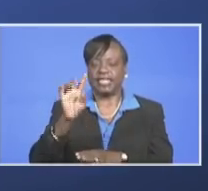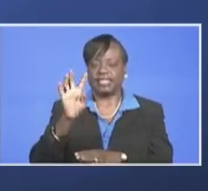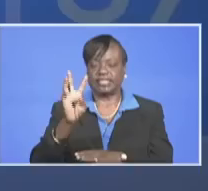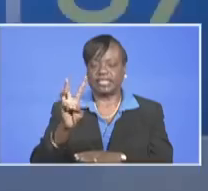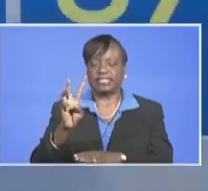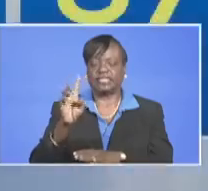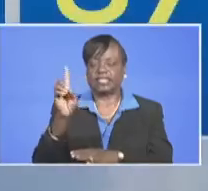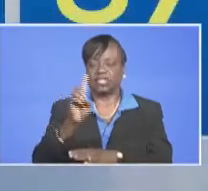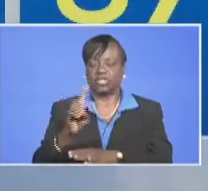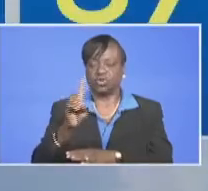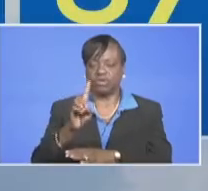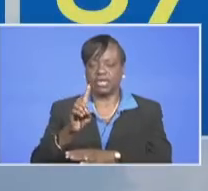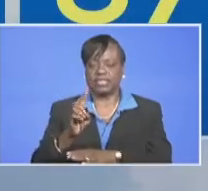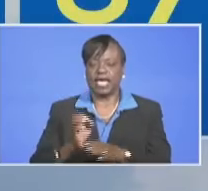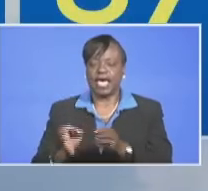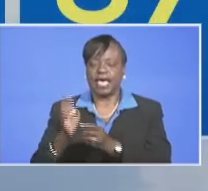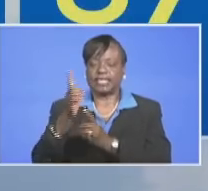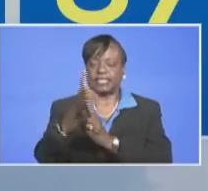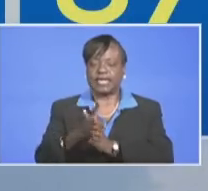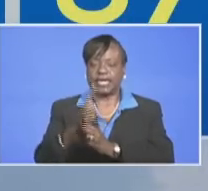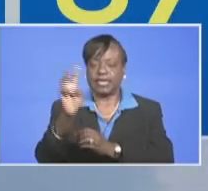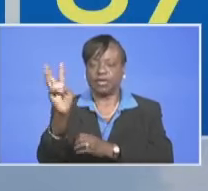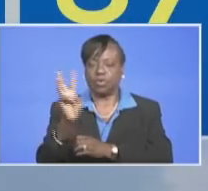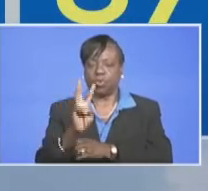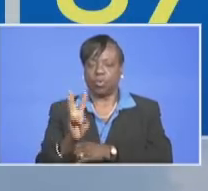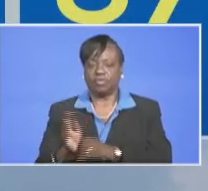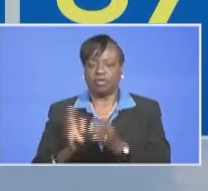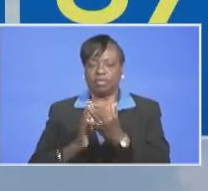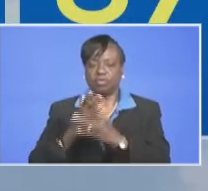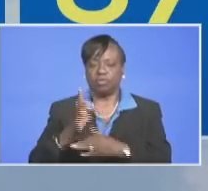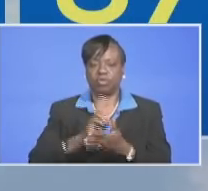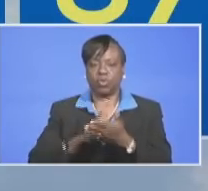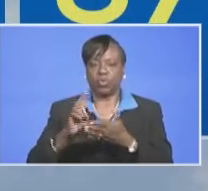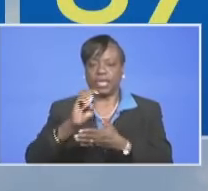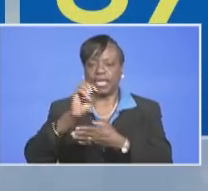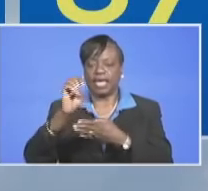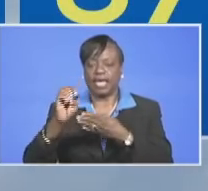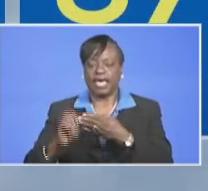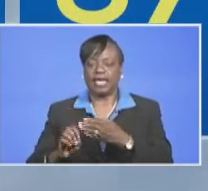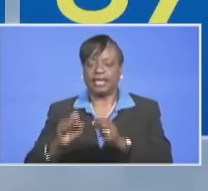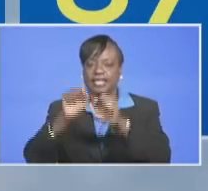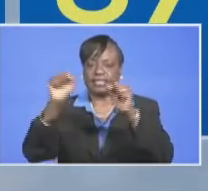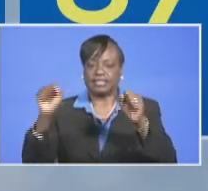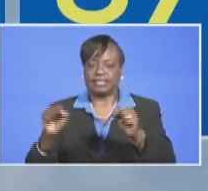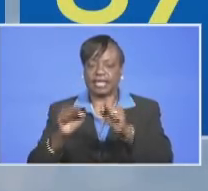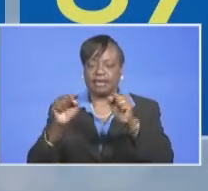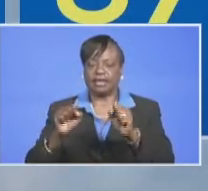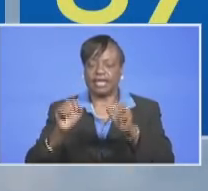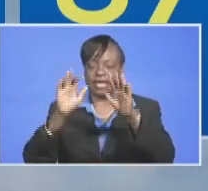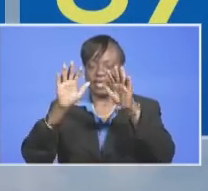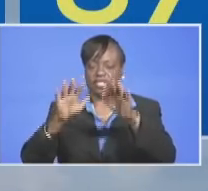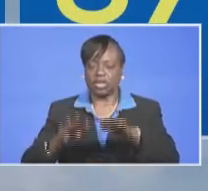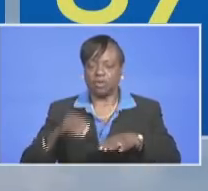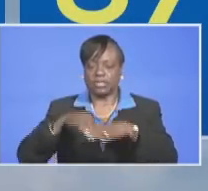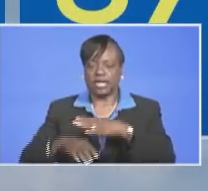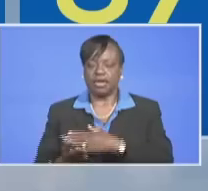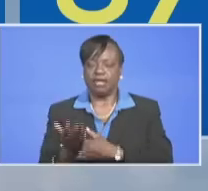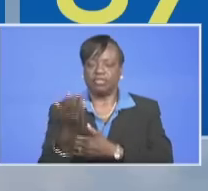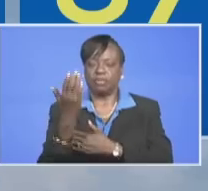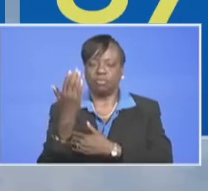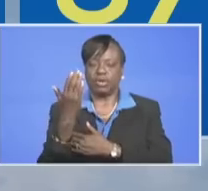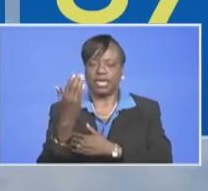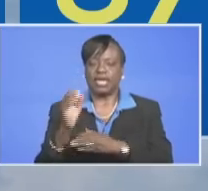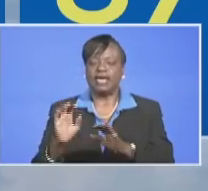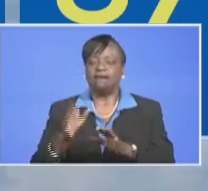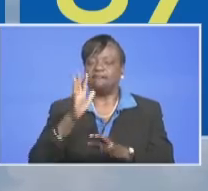tomorrow, 86 degrees, extended weather forecast through the weekend. As you can see, Saturday, isolated showers in the morning. Father's Day